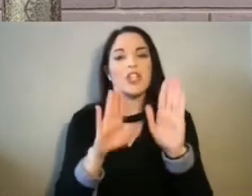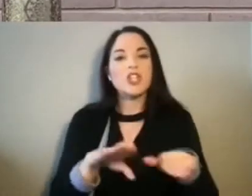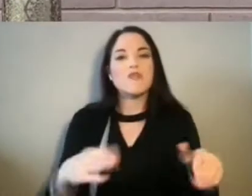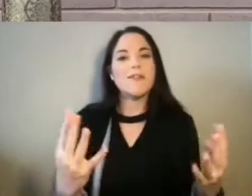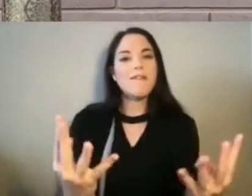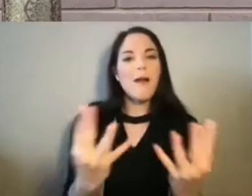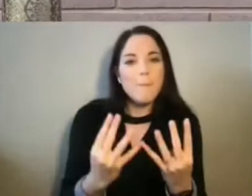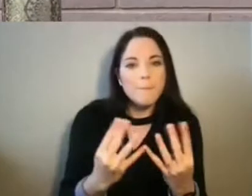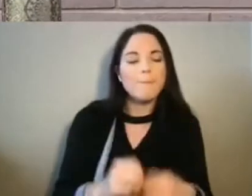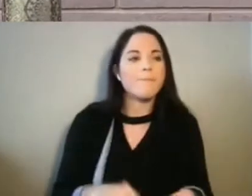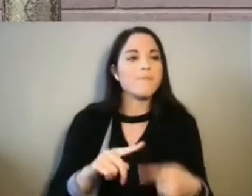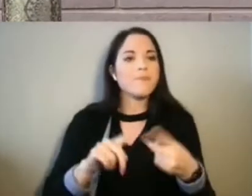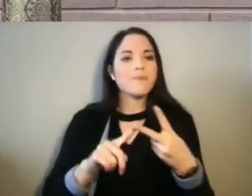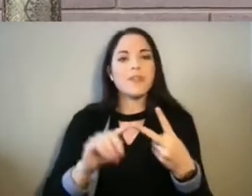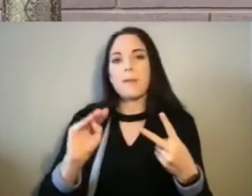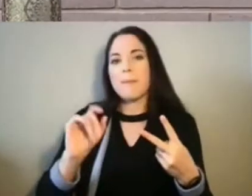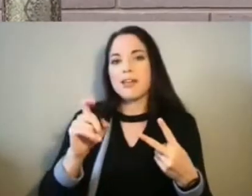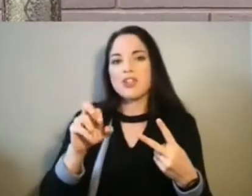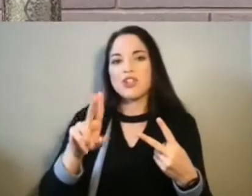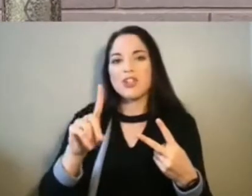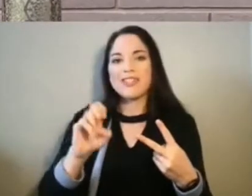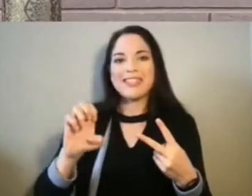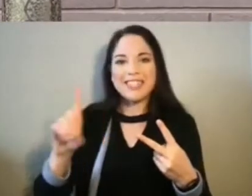point to power.